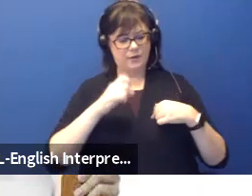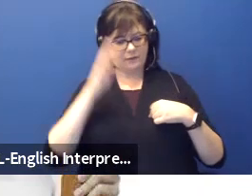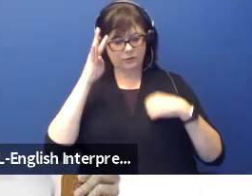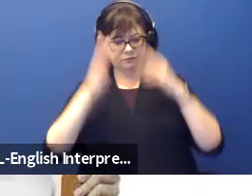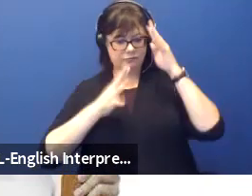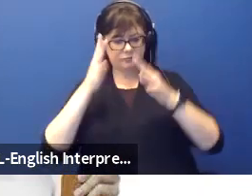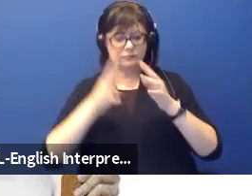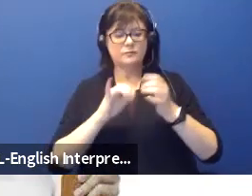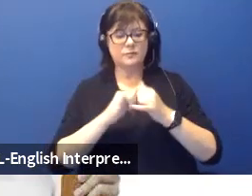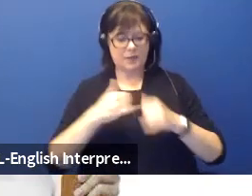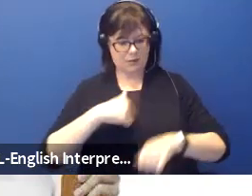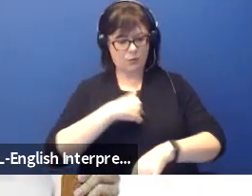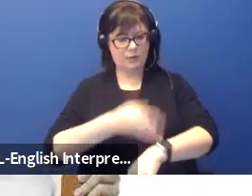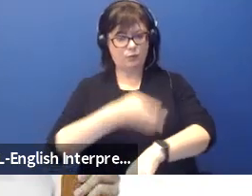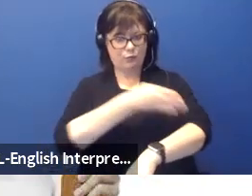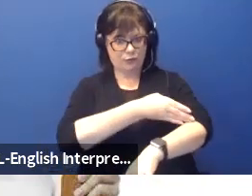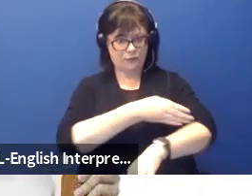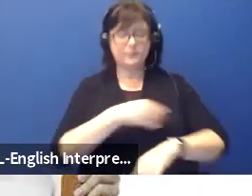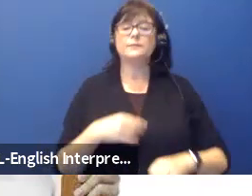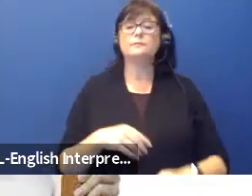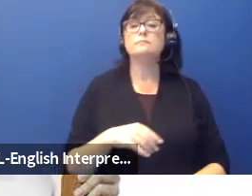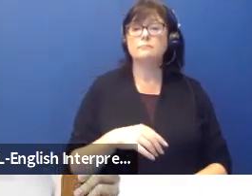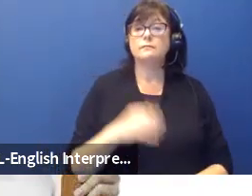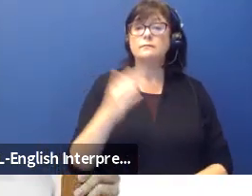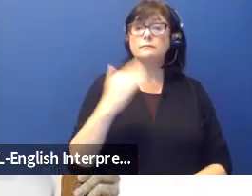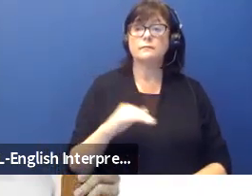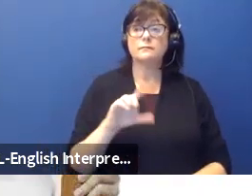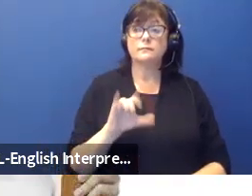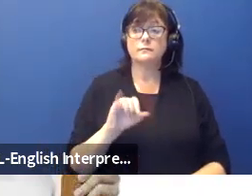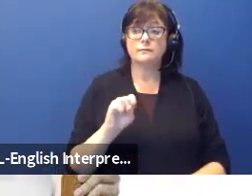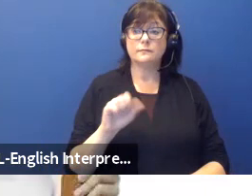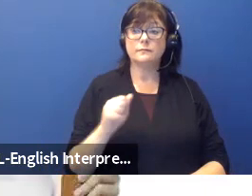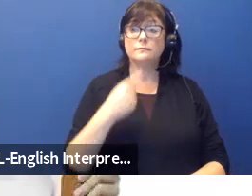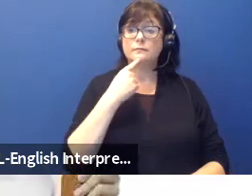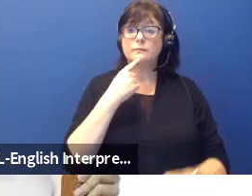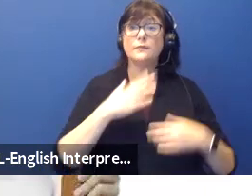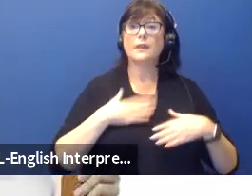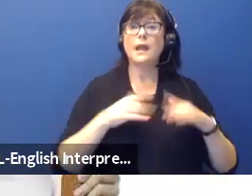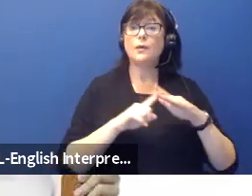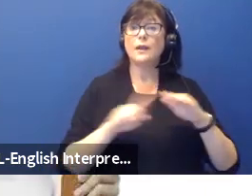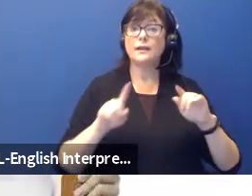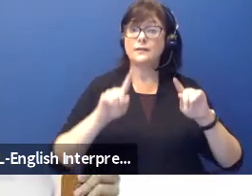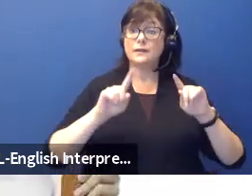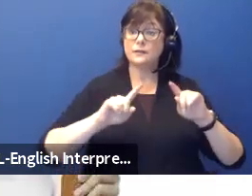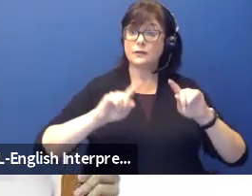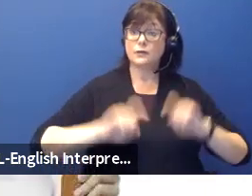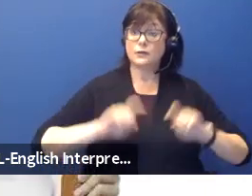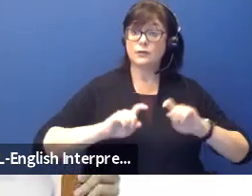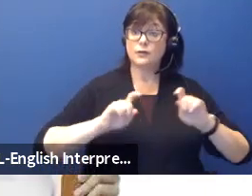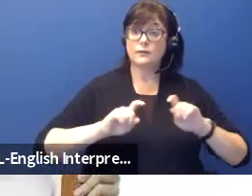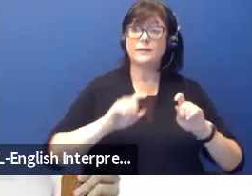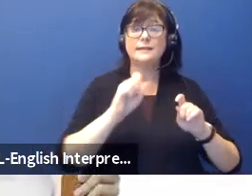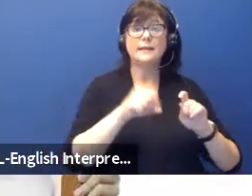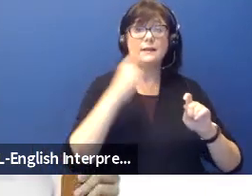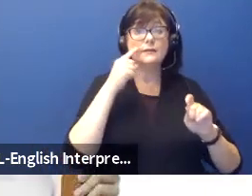Heather. Lisa mentioned that our exit survey includes all this information for CAMS, but there's way more important information we collected exit that the ministry